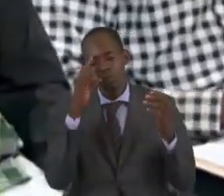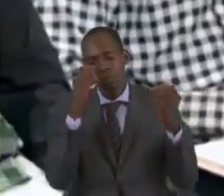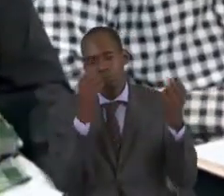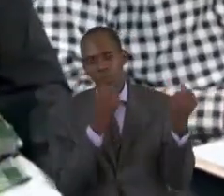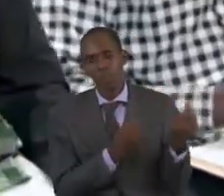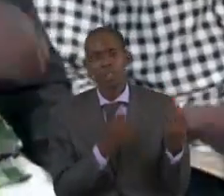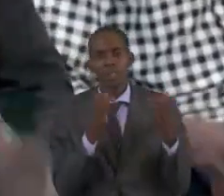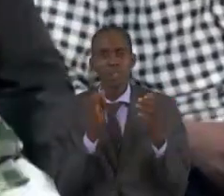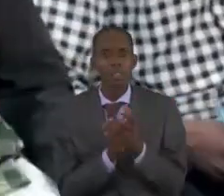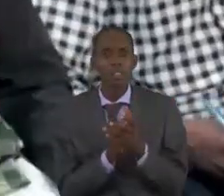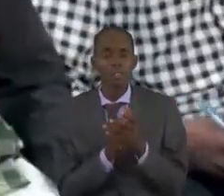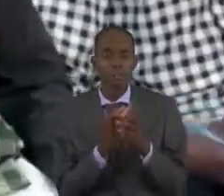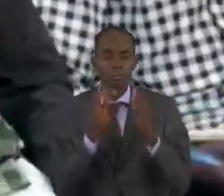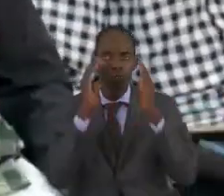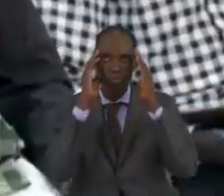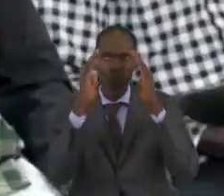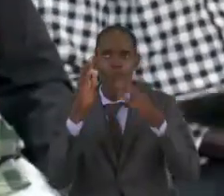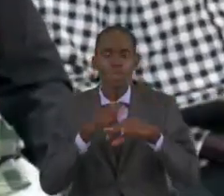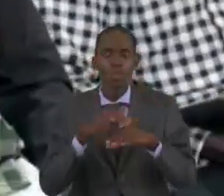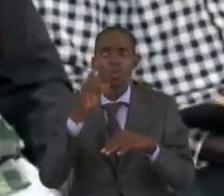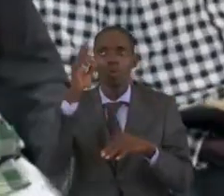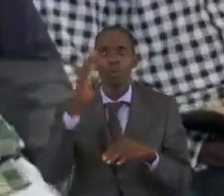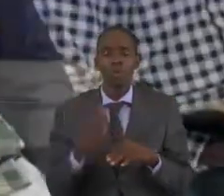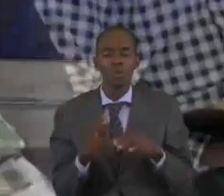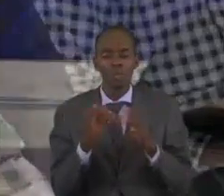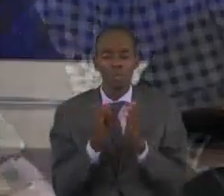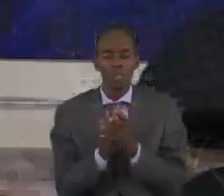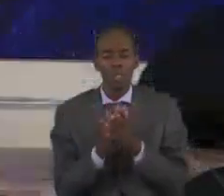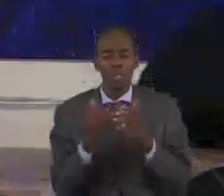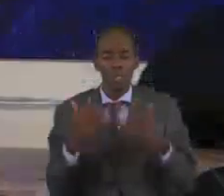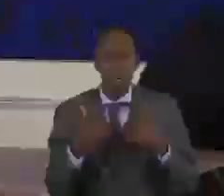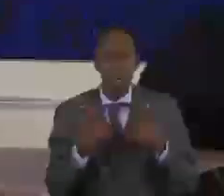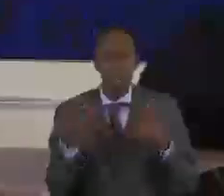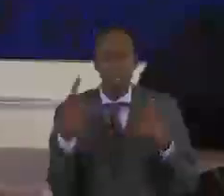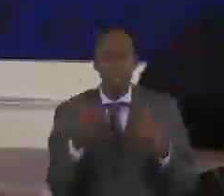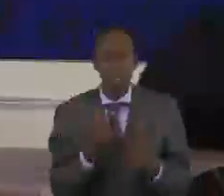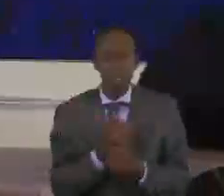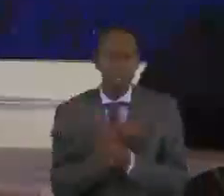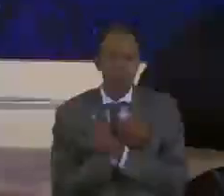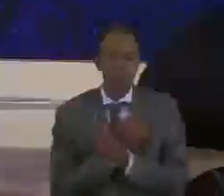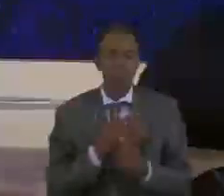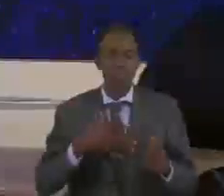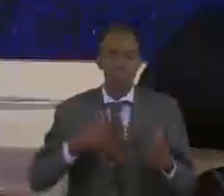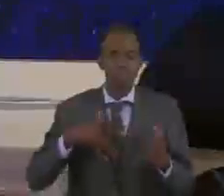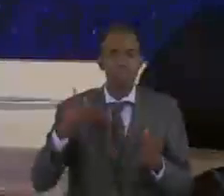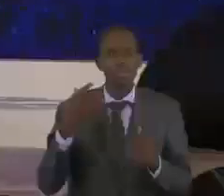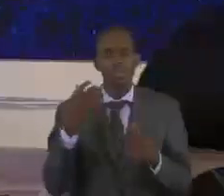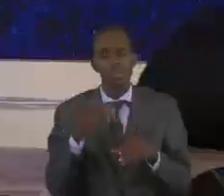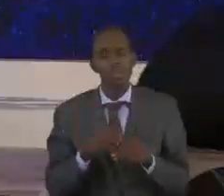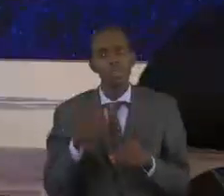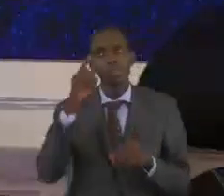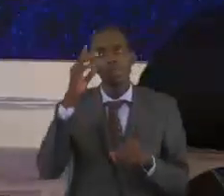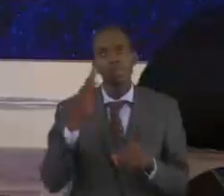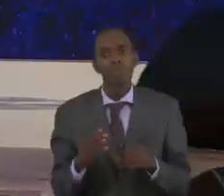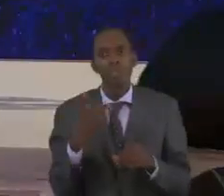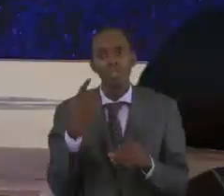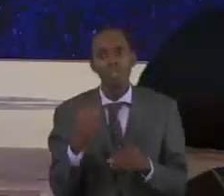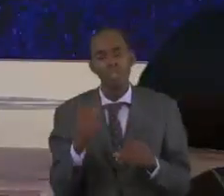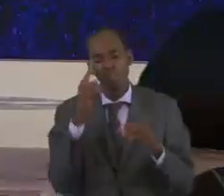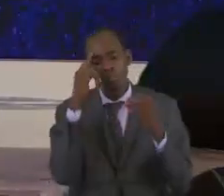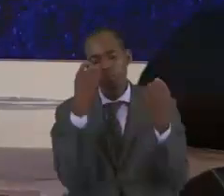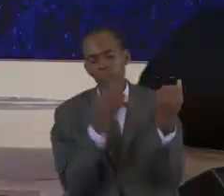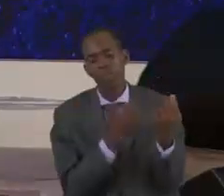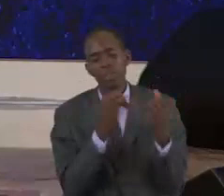that focuses on God, the faith that has your attention and affection in God, the faith that keeps